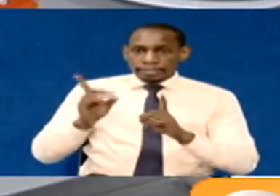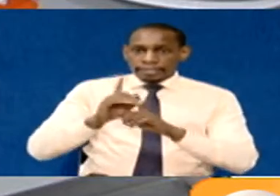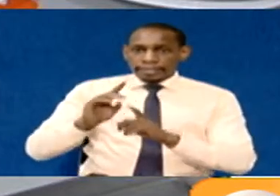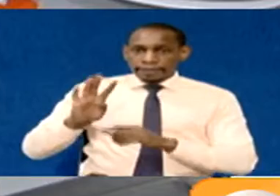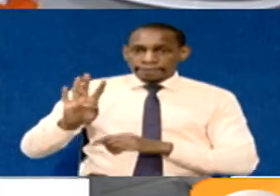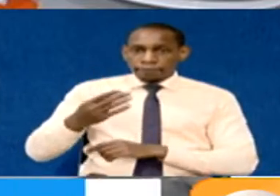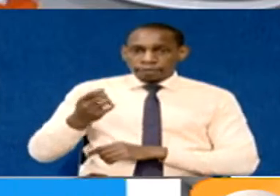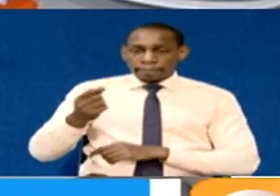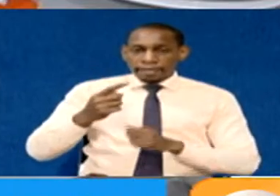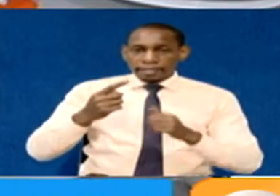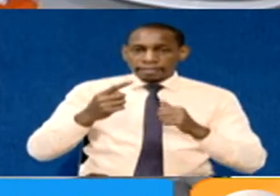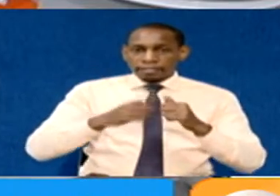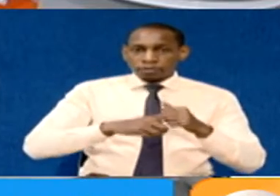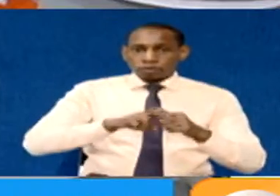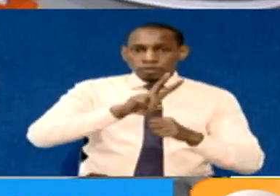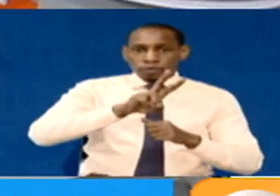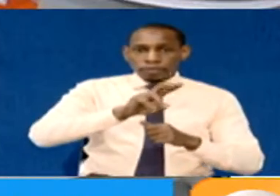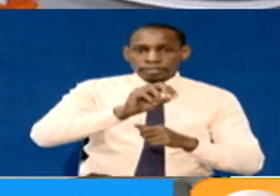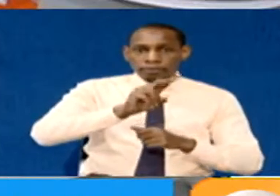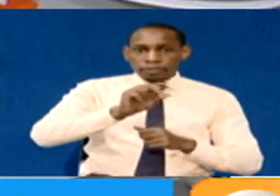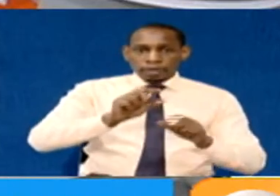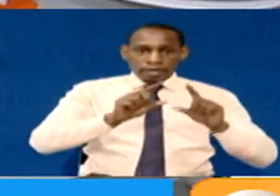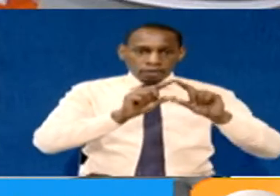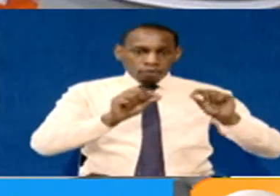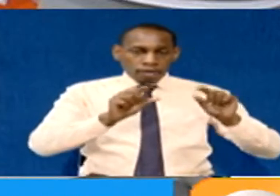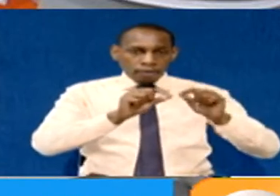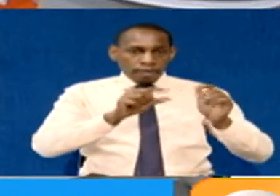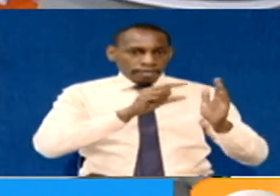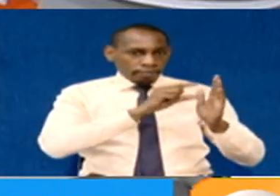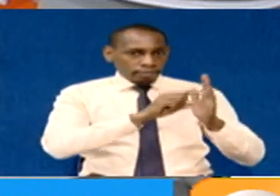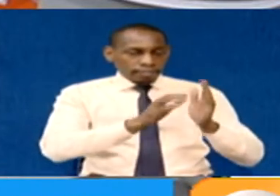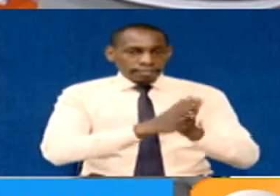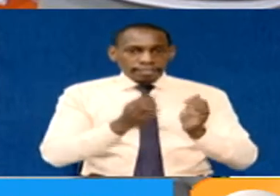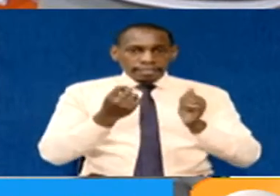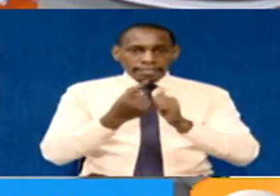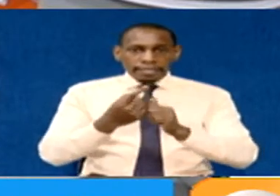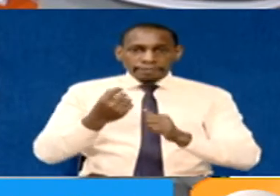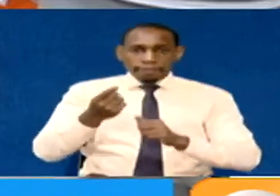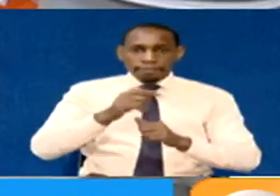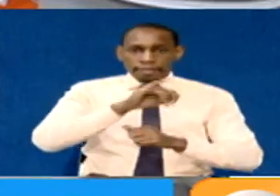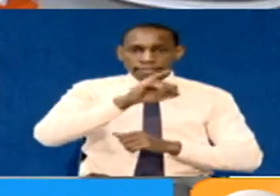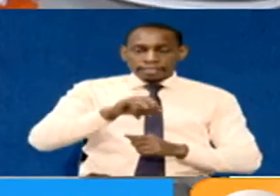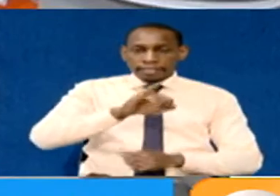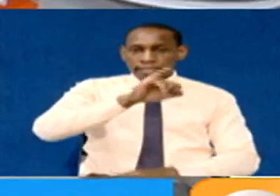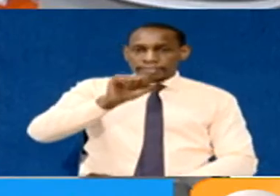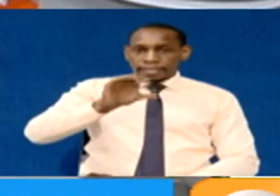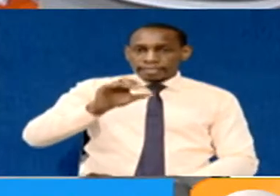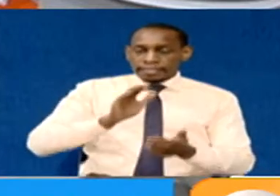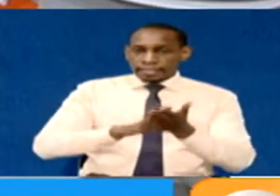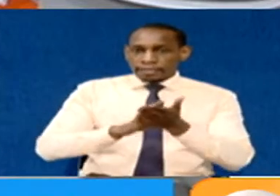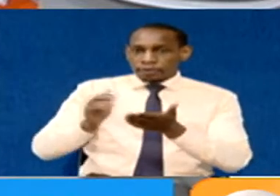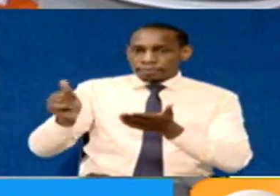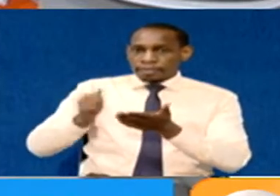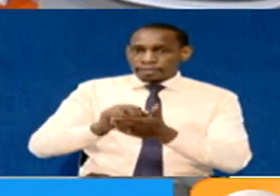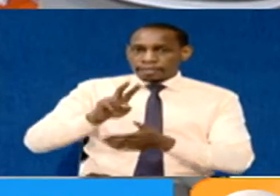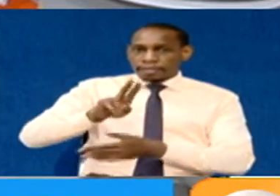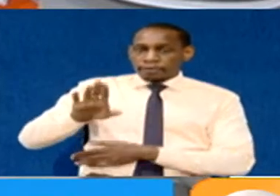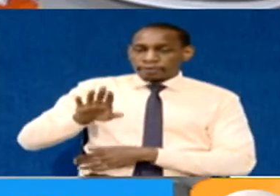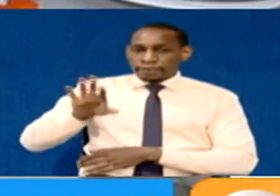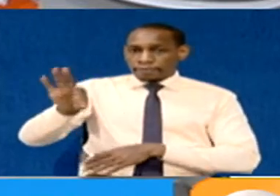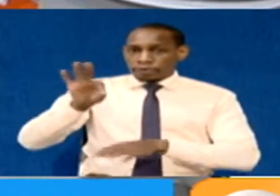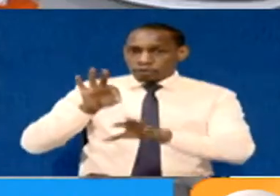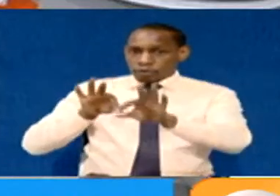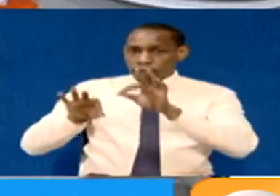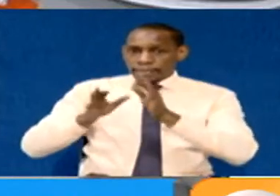June 2021. There's a paragraph here that on 11th January 2014, the JSU recommended the appointment of 25